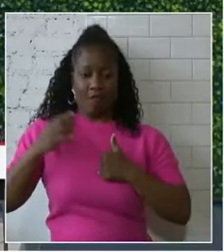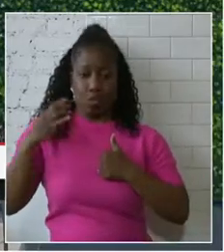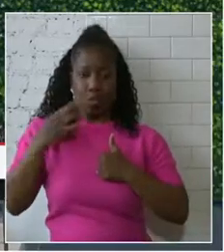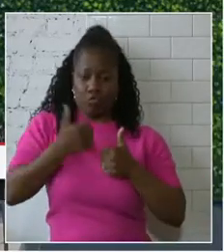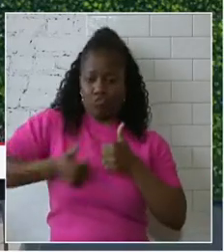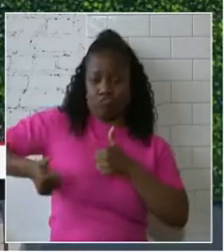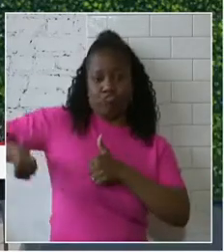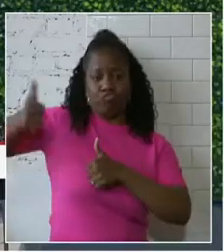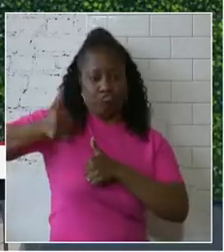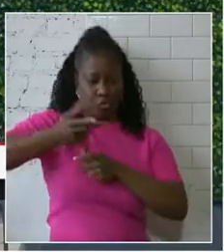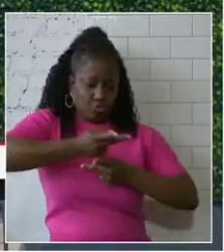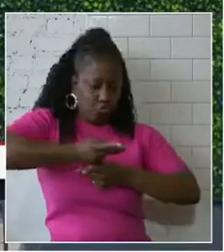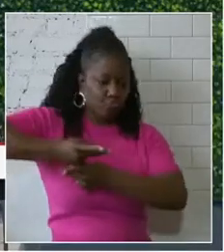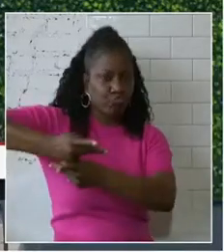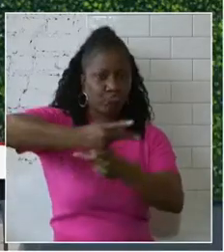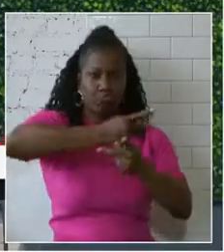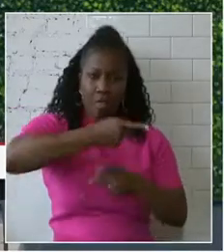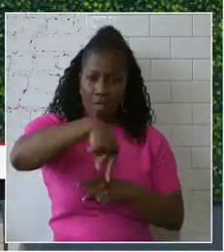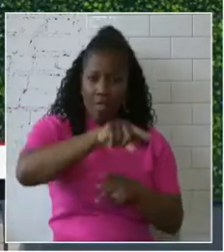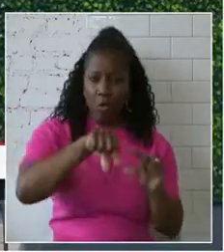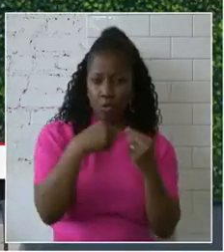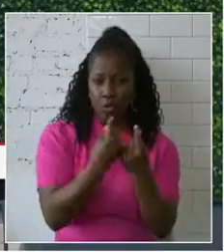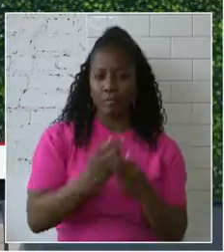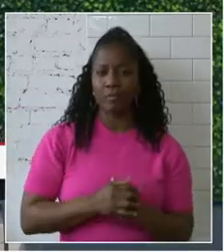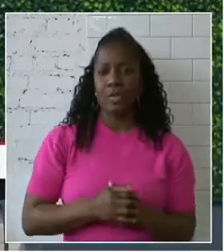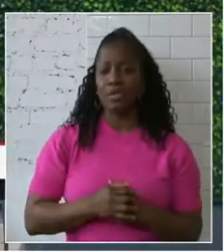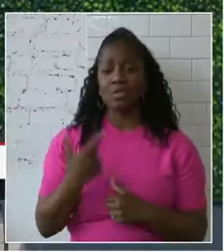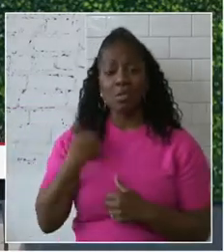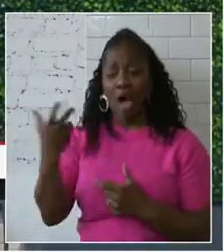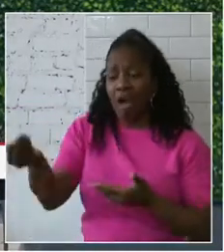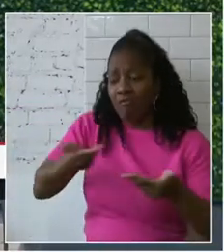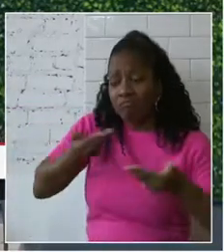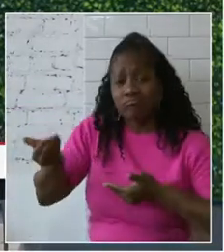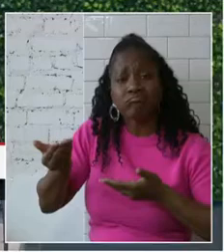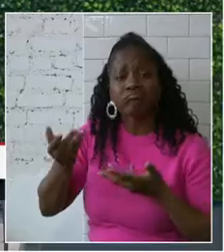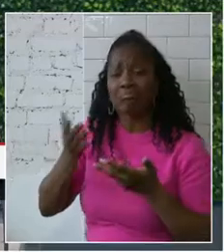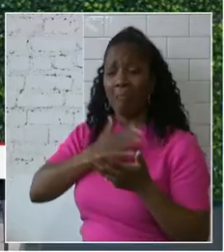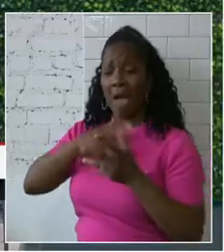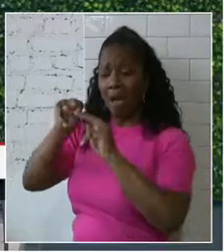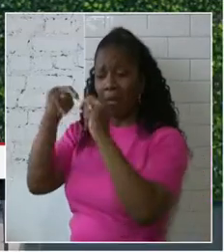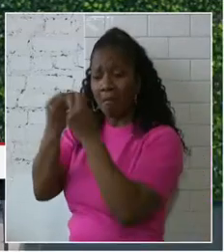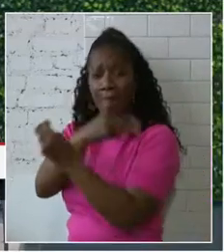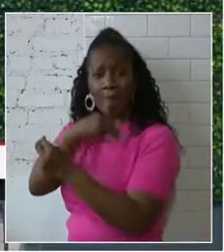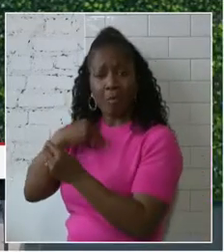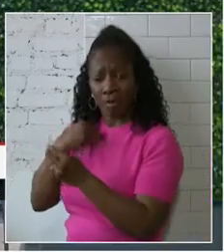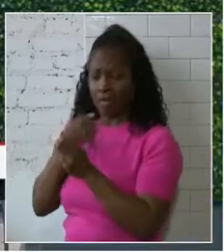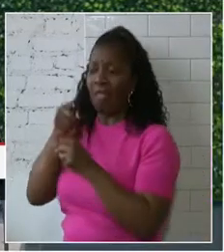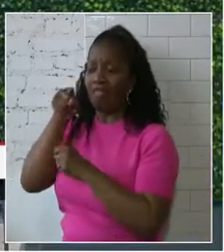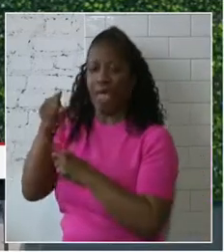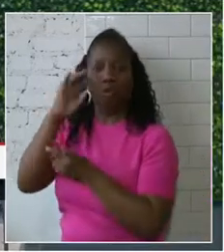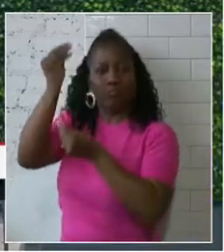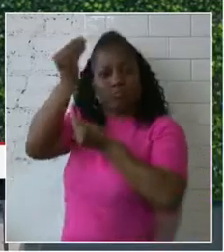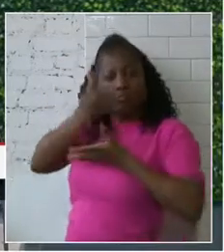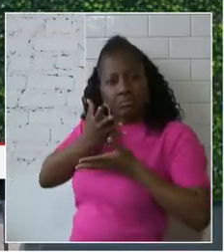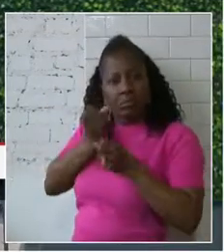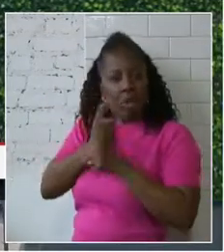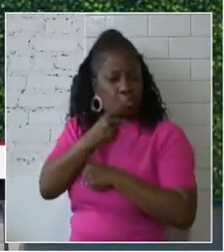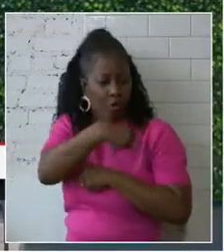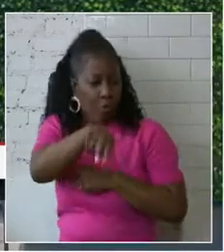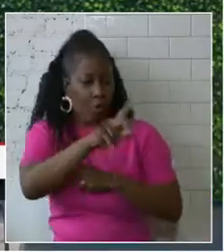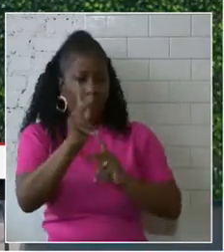cabinet to work directly with teams to make sure that the people we're working with are getting